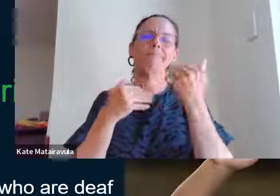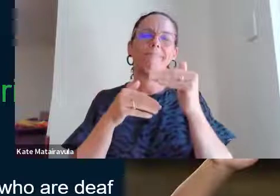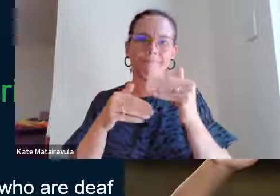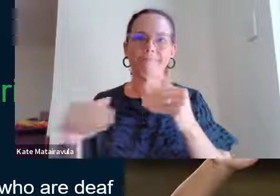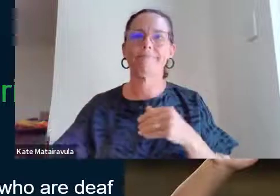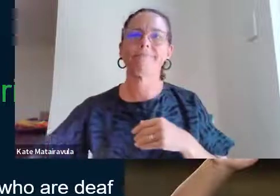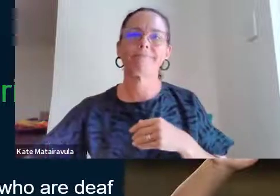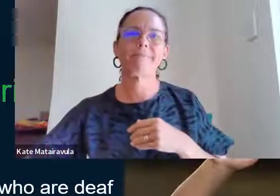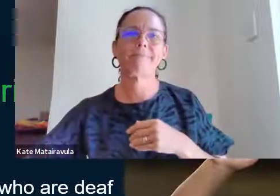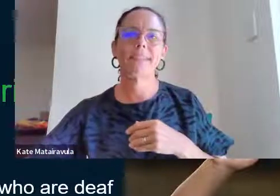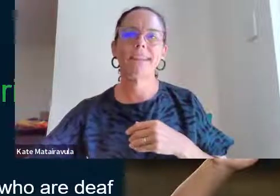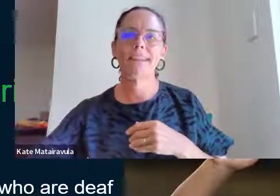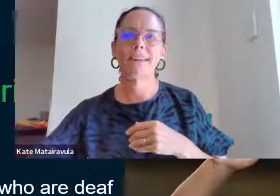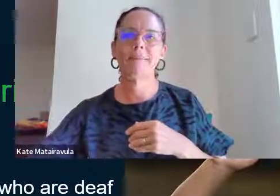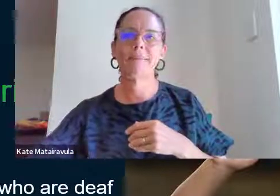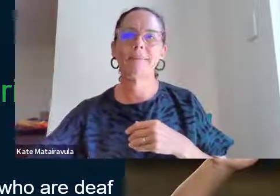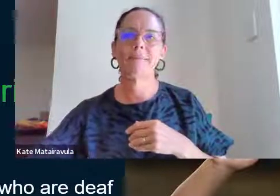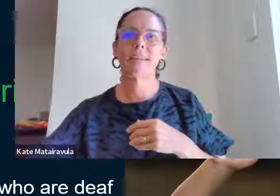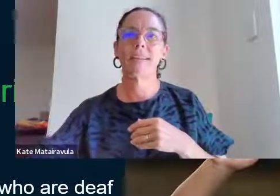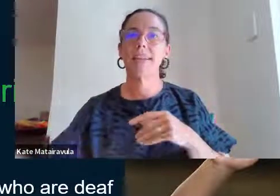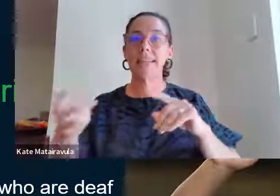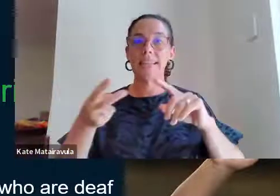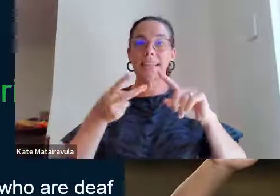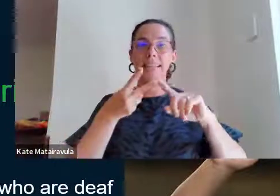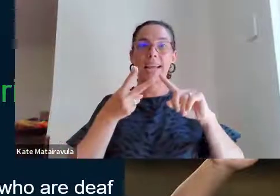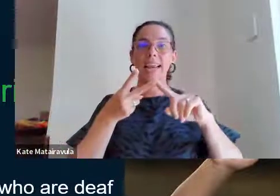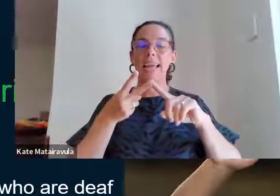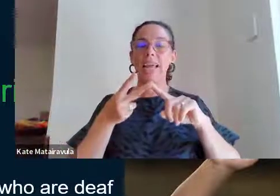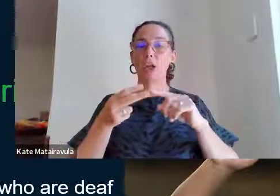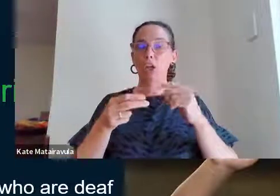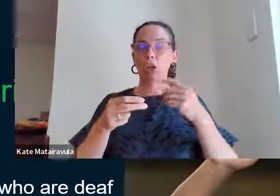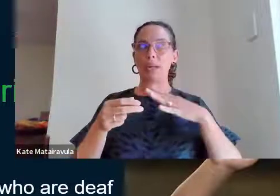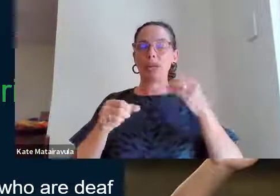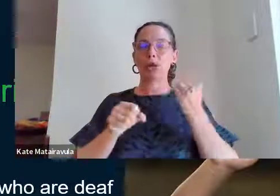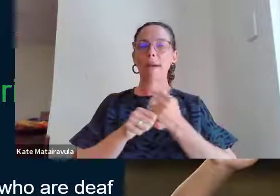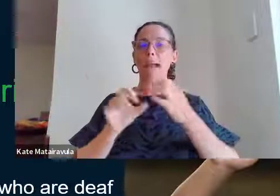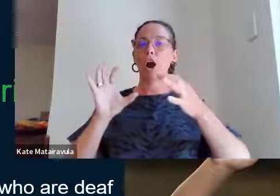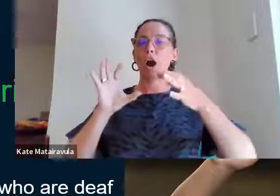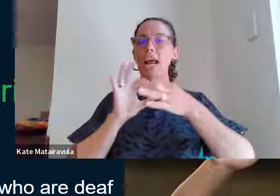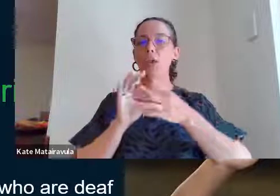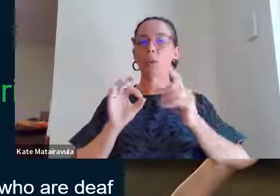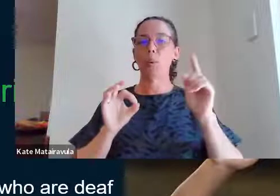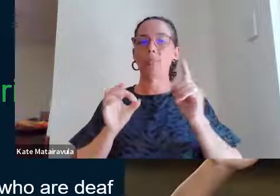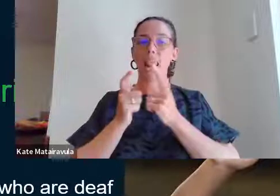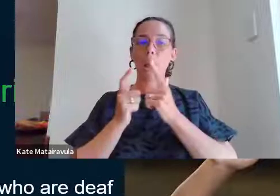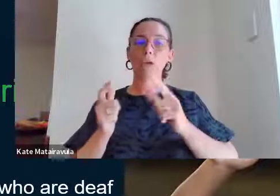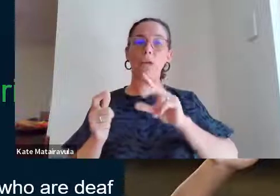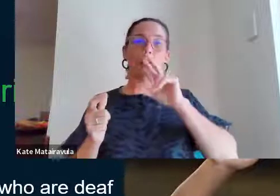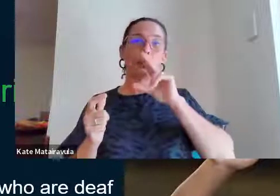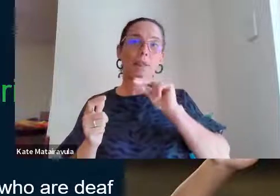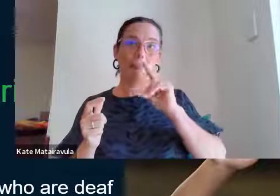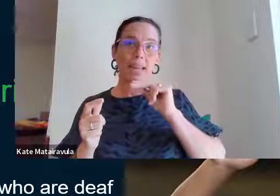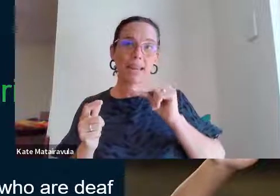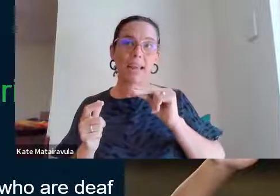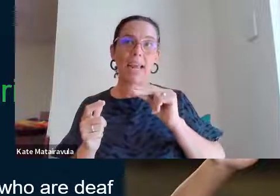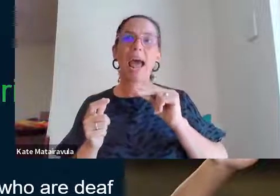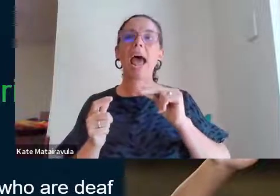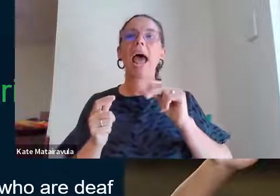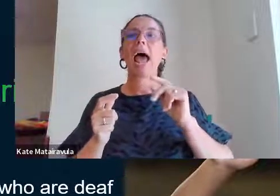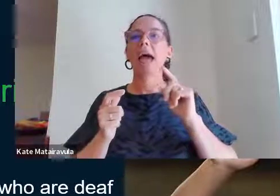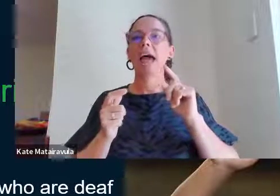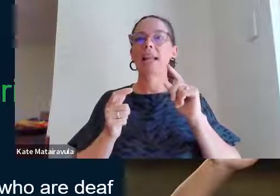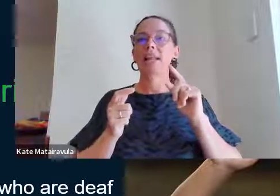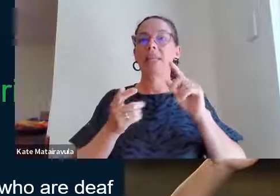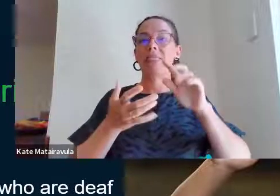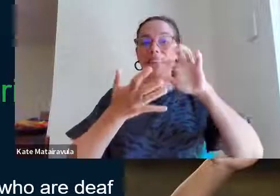connection. However, it's just not the same for Auslan. There is no written equivalent. So we need to make that connection with the language